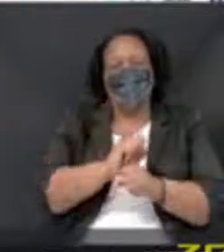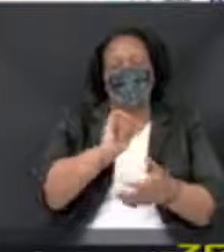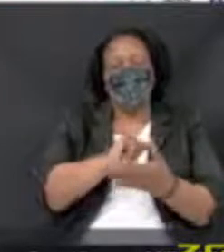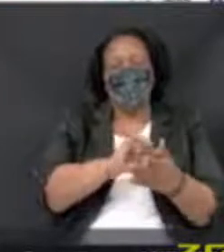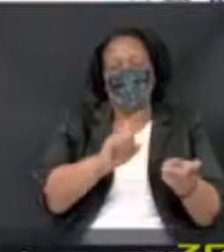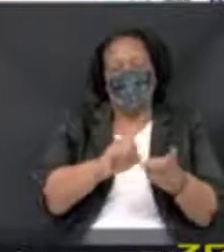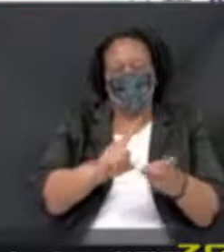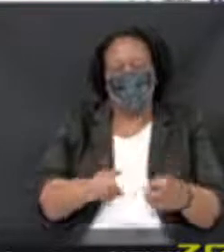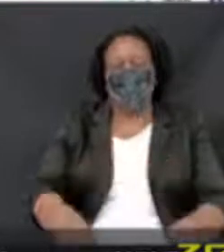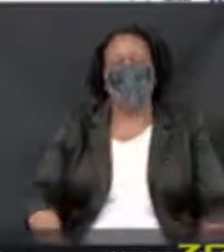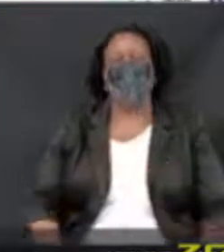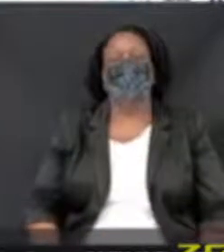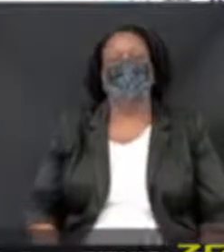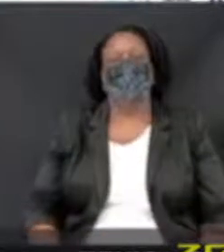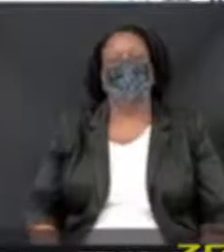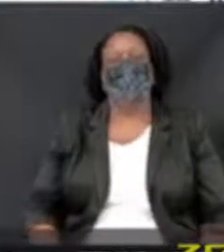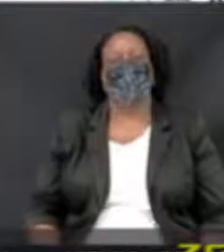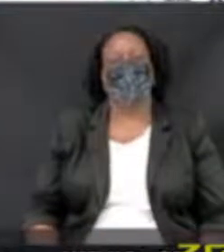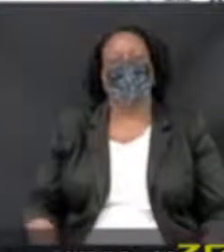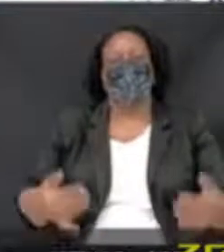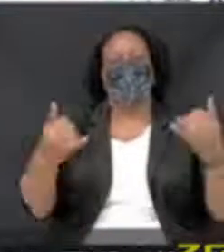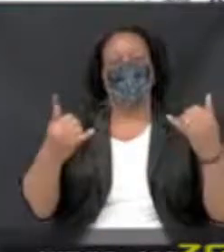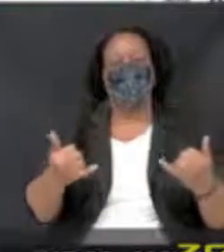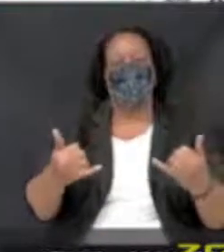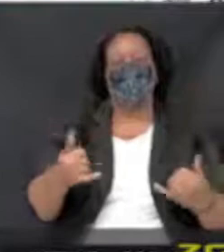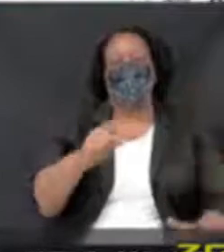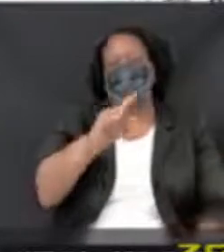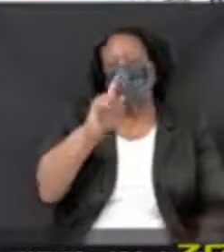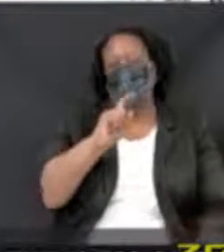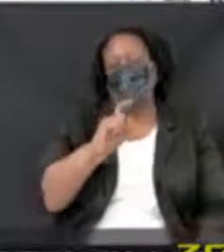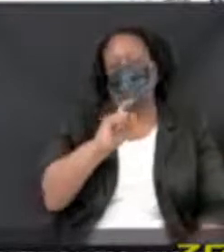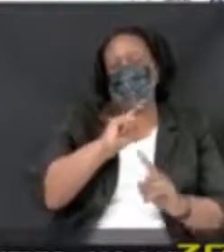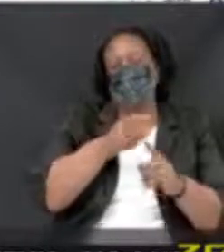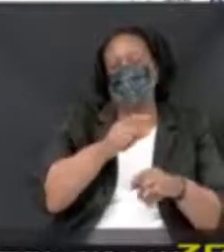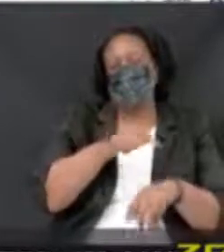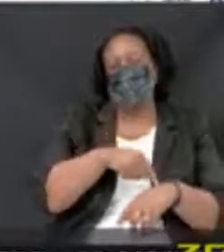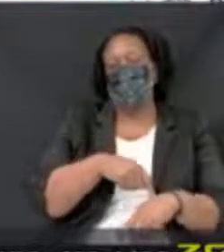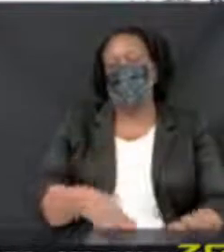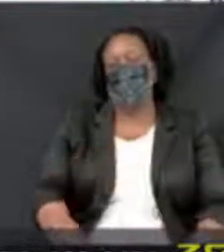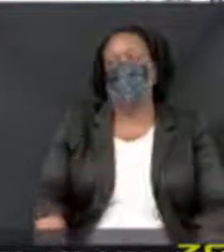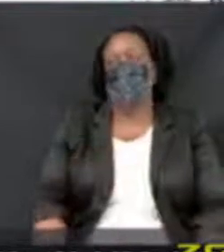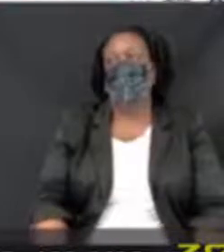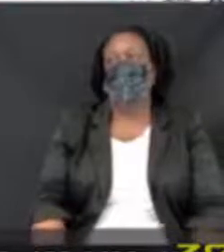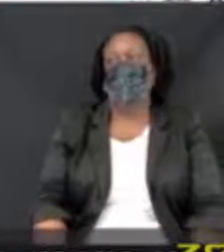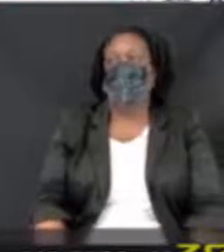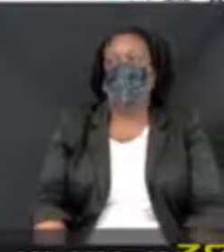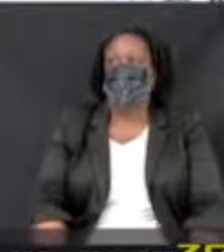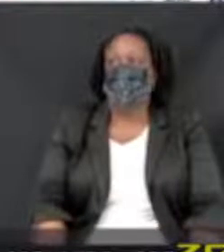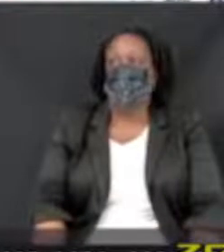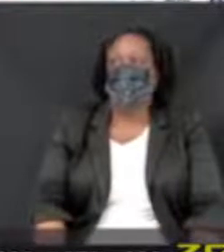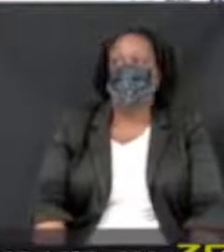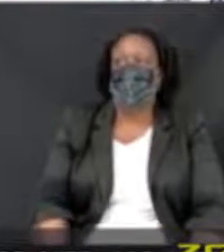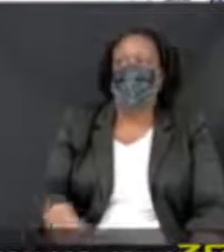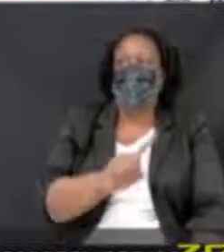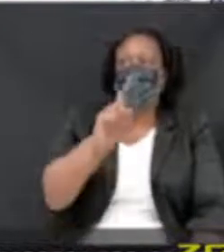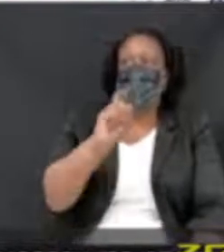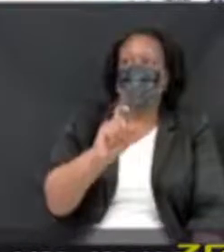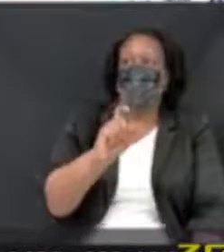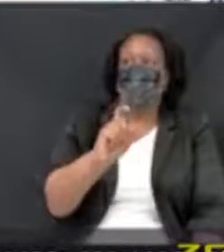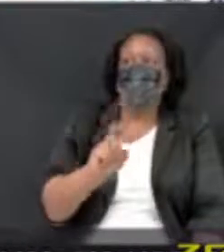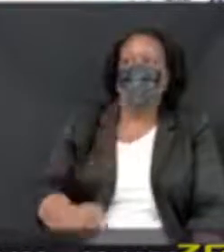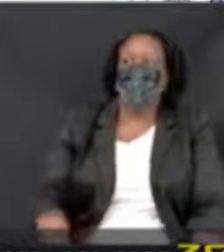We have now come to the question and answer segment, and the first question is,